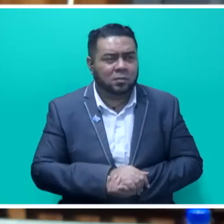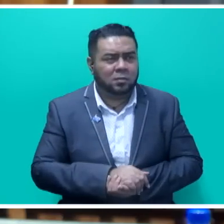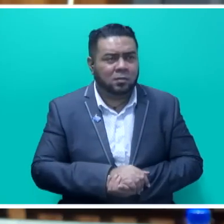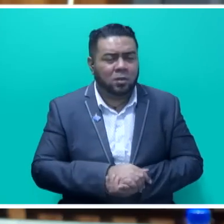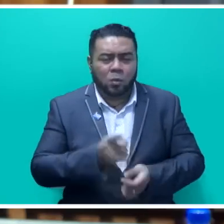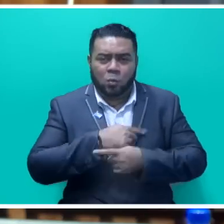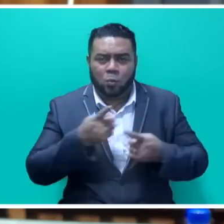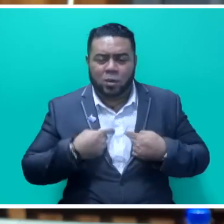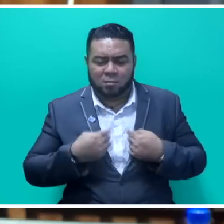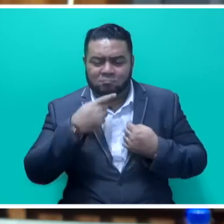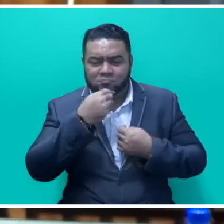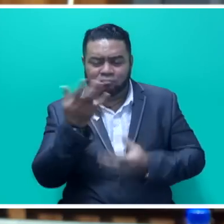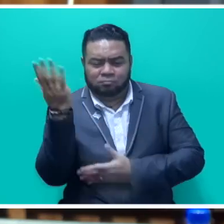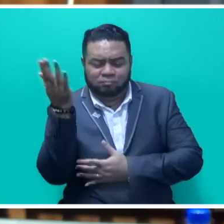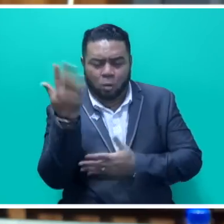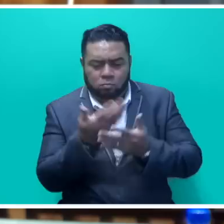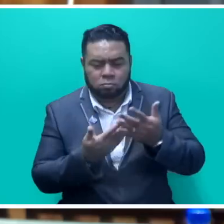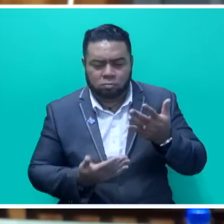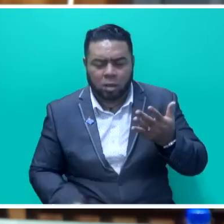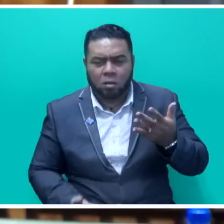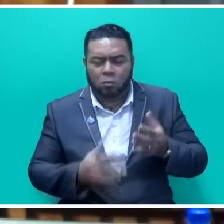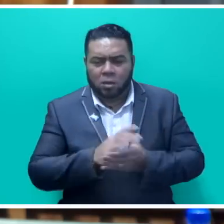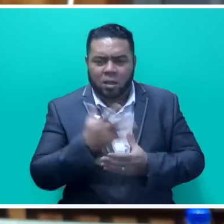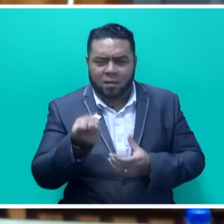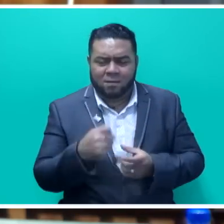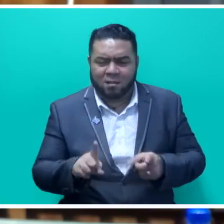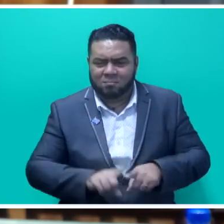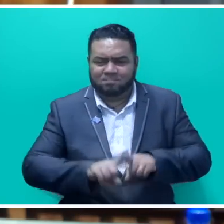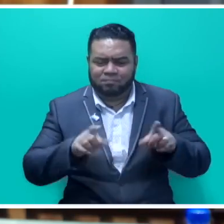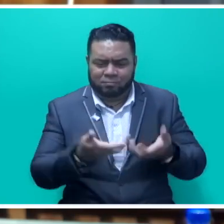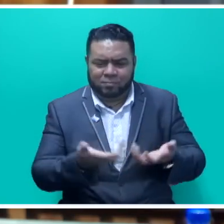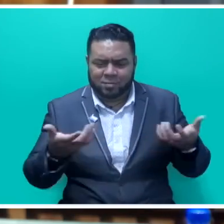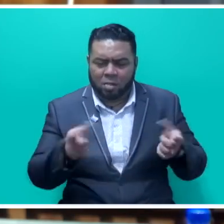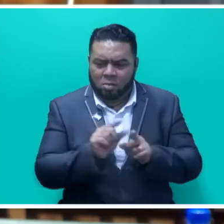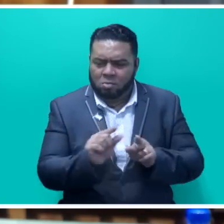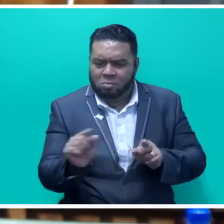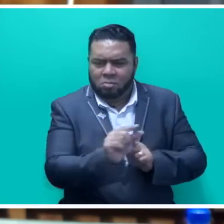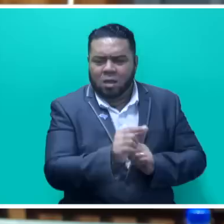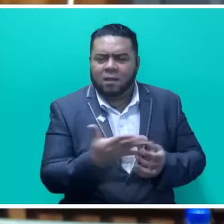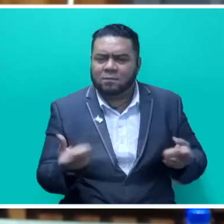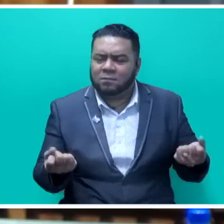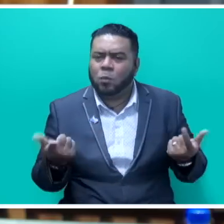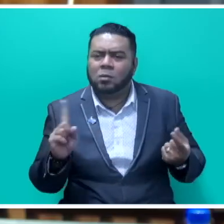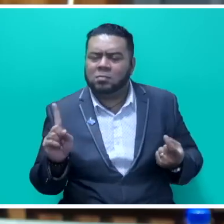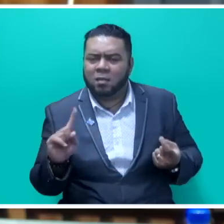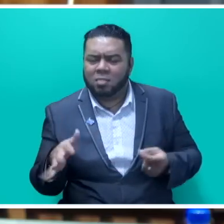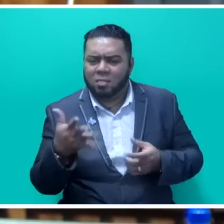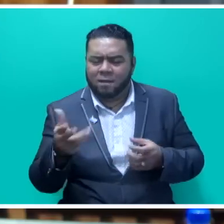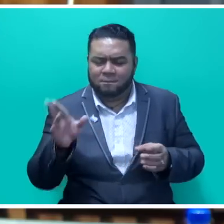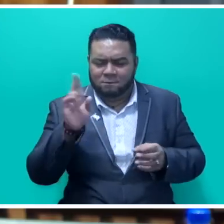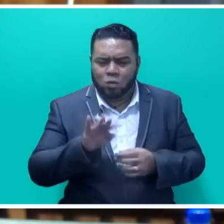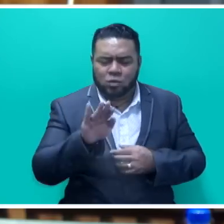we preached about an alternative to the bleak future facing Fiji and her